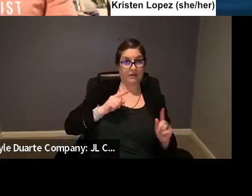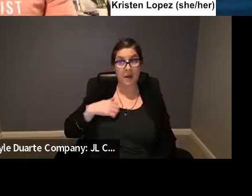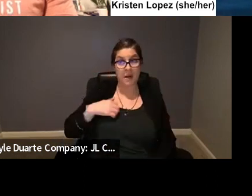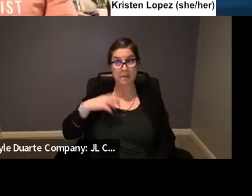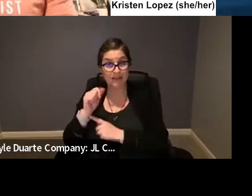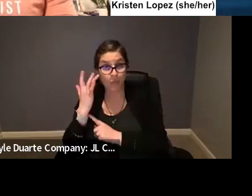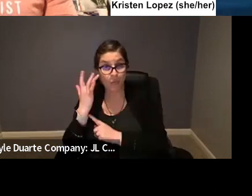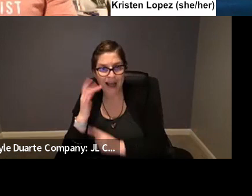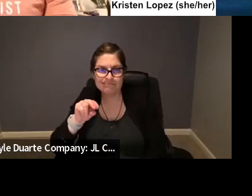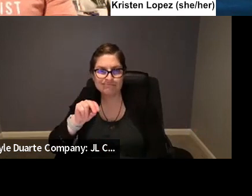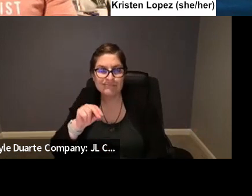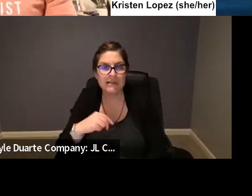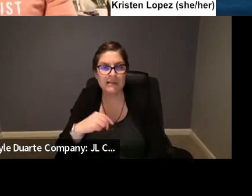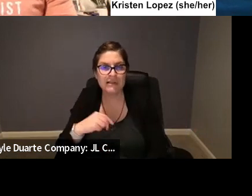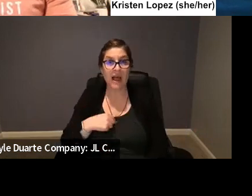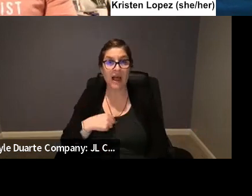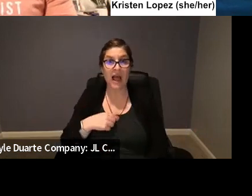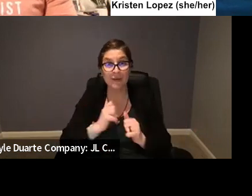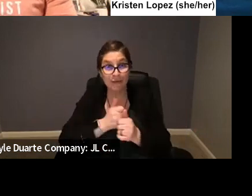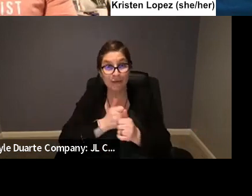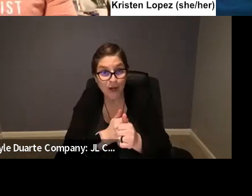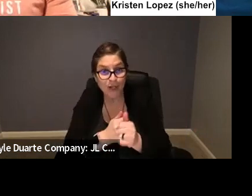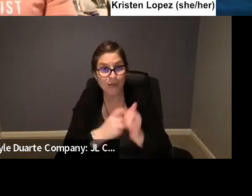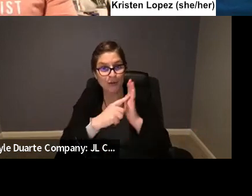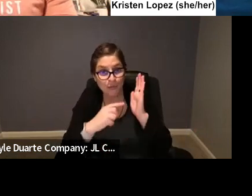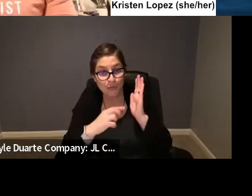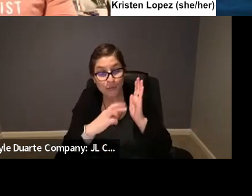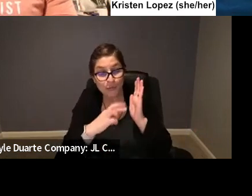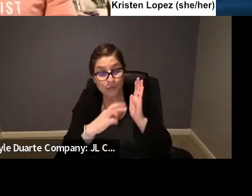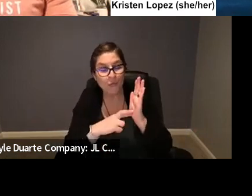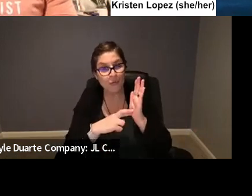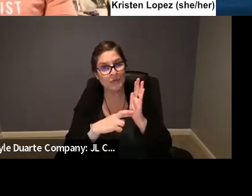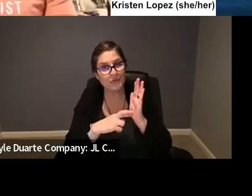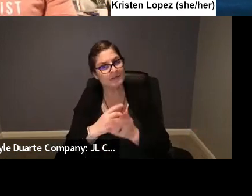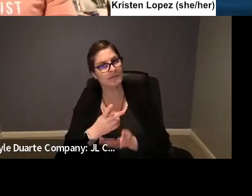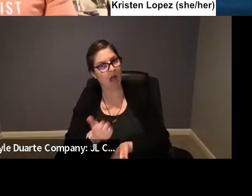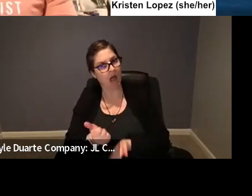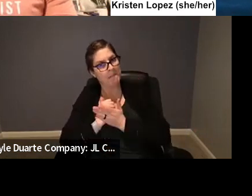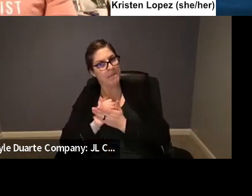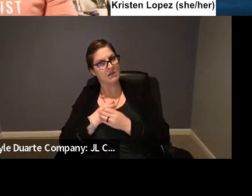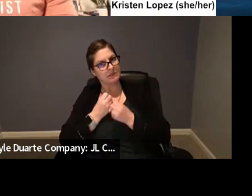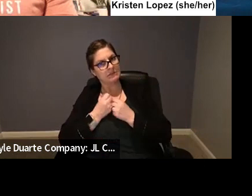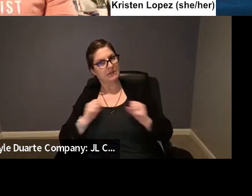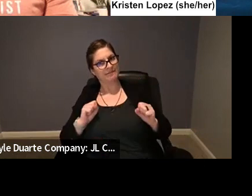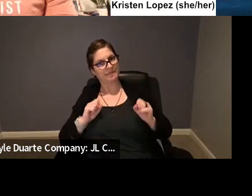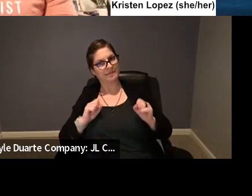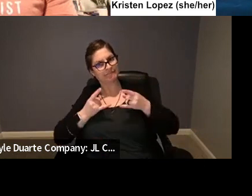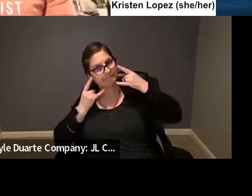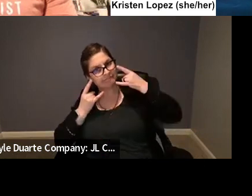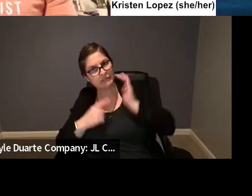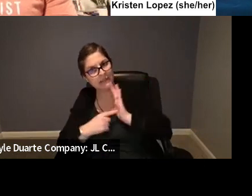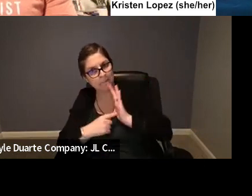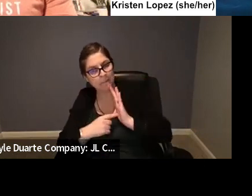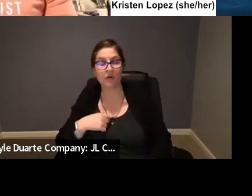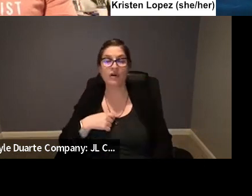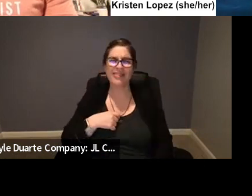only person still adhering to these rules that have kept me safe. And I think that the individual